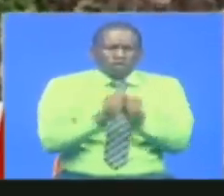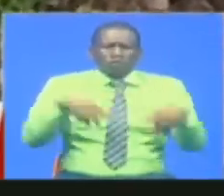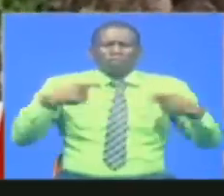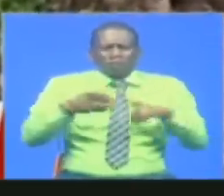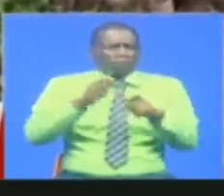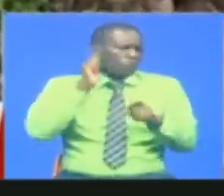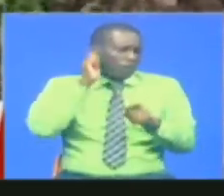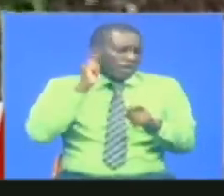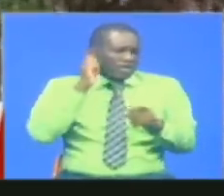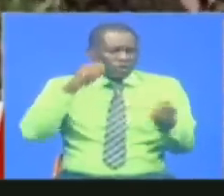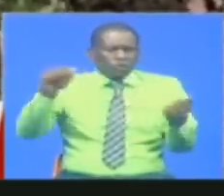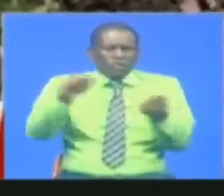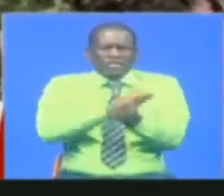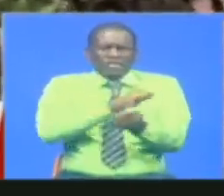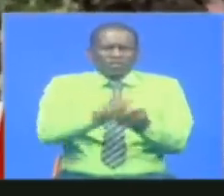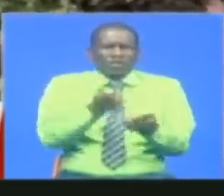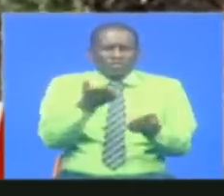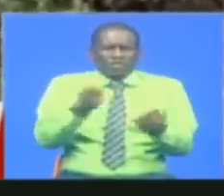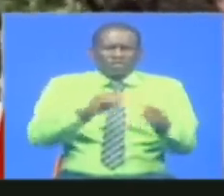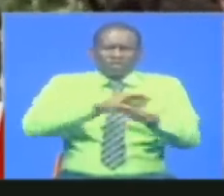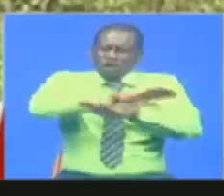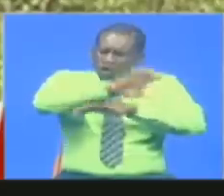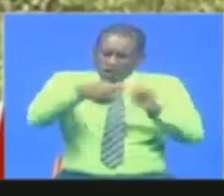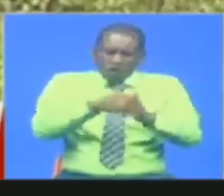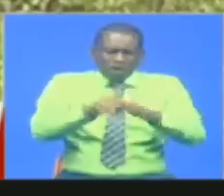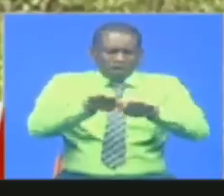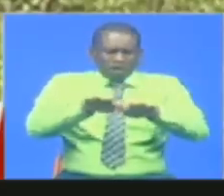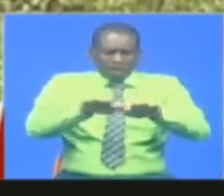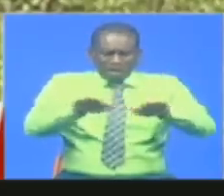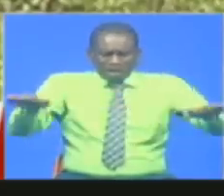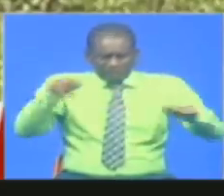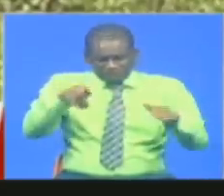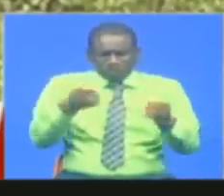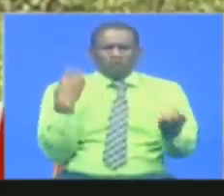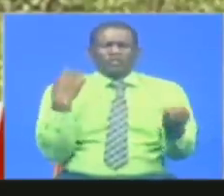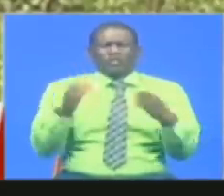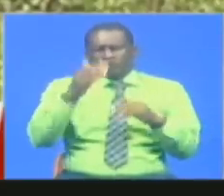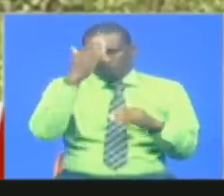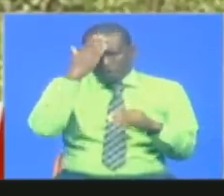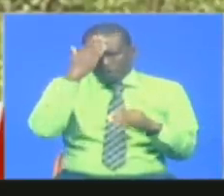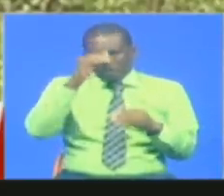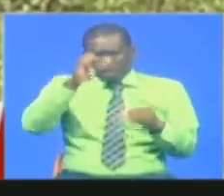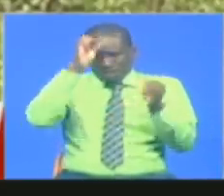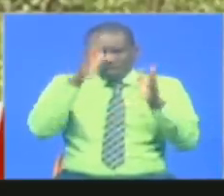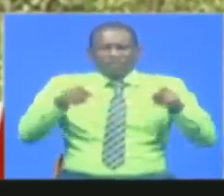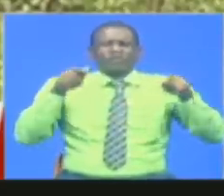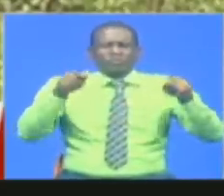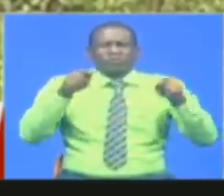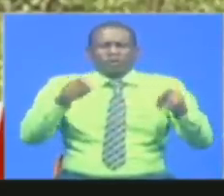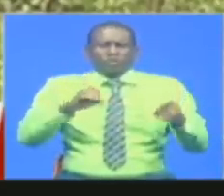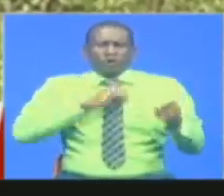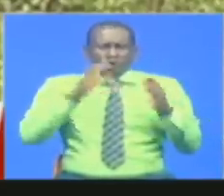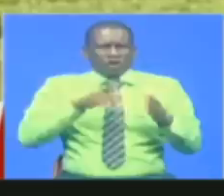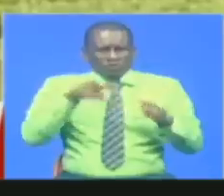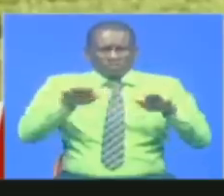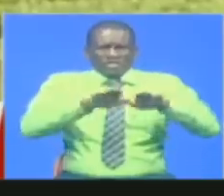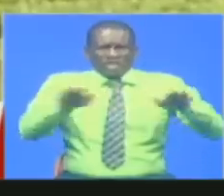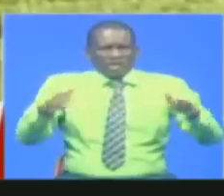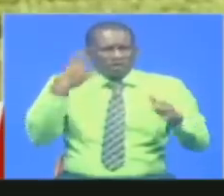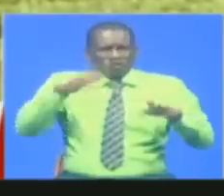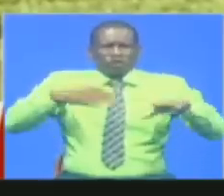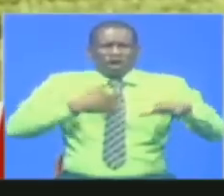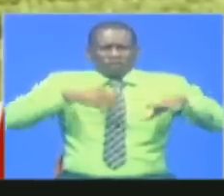be destroying this whole plantation come Monday. Governor Sang is accusing the owner of Kibore Tea Plantation of having